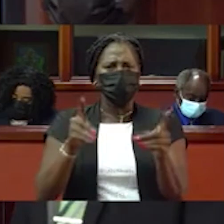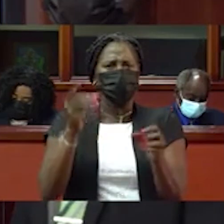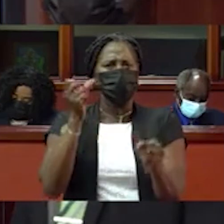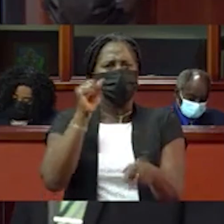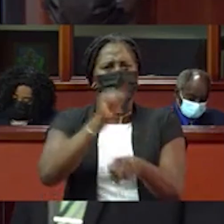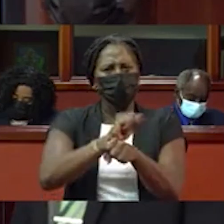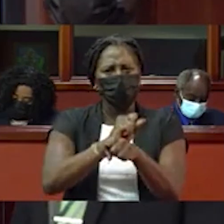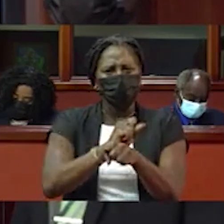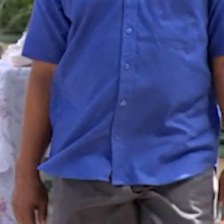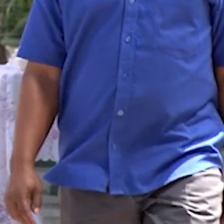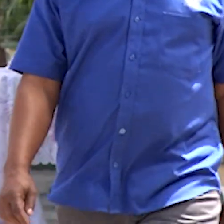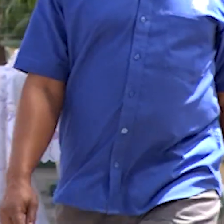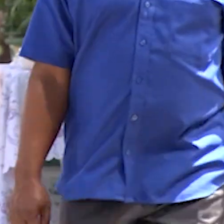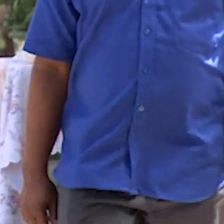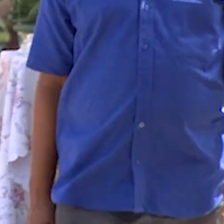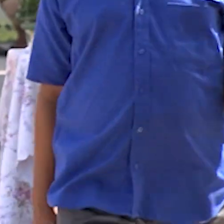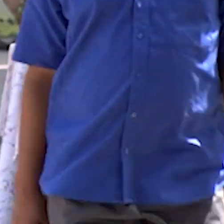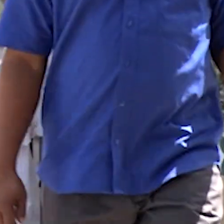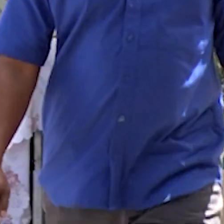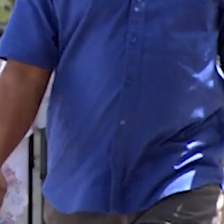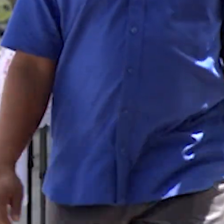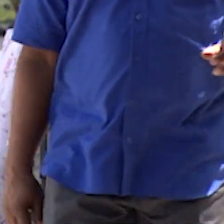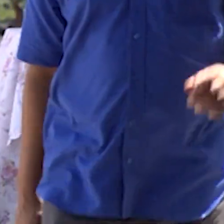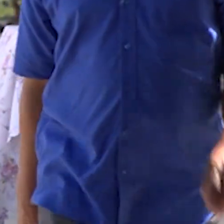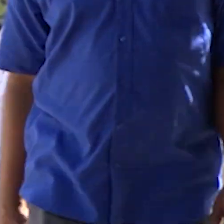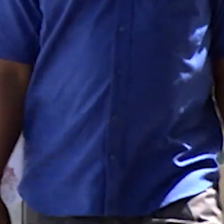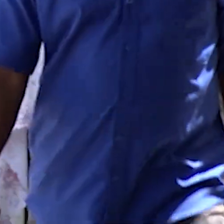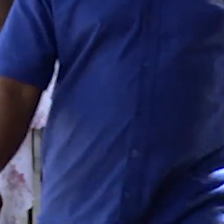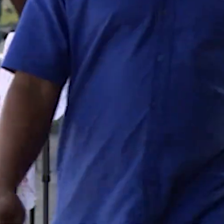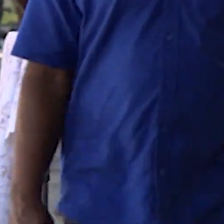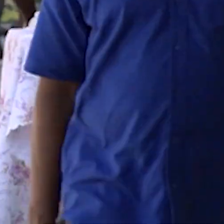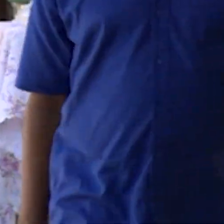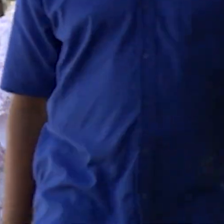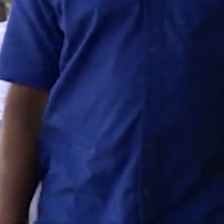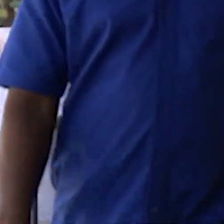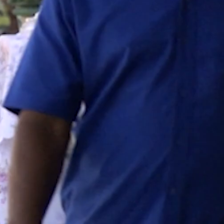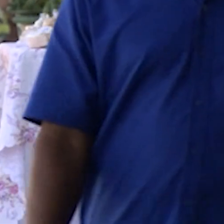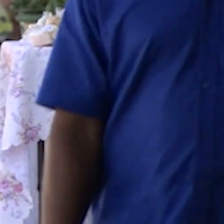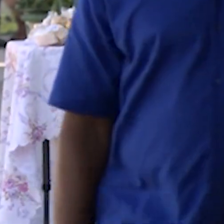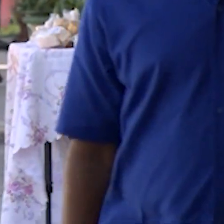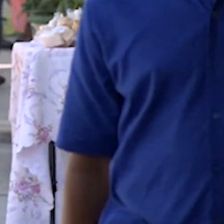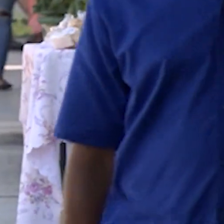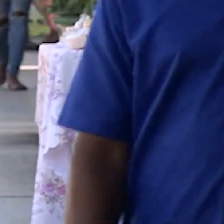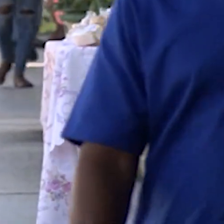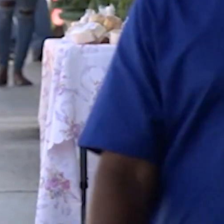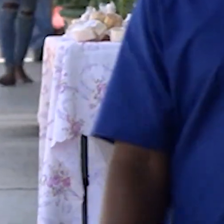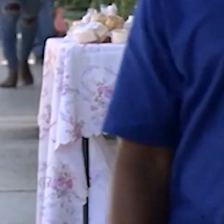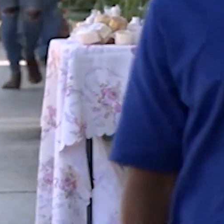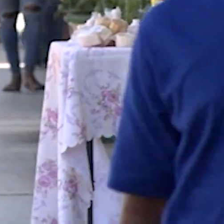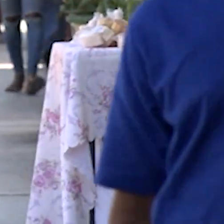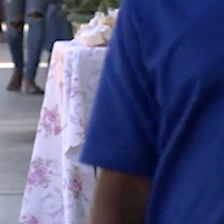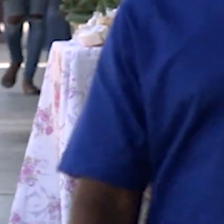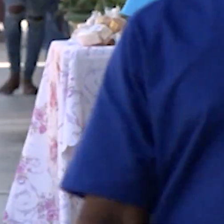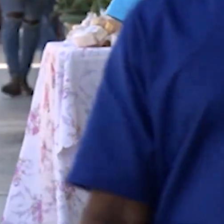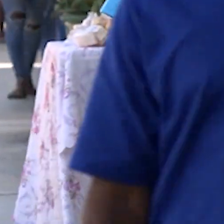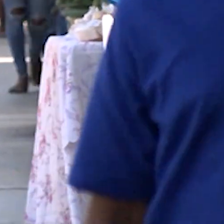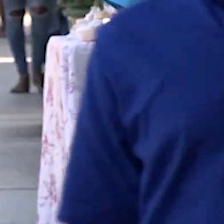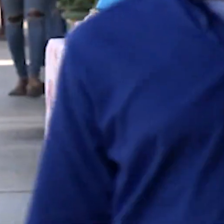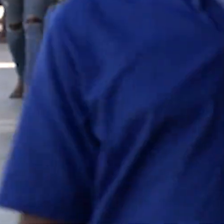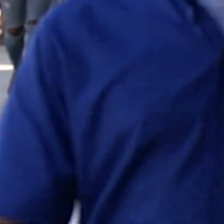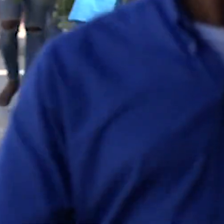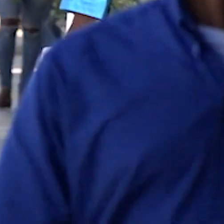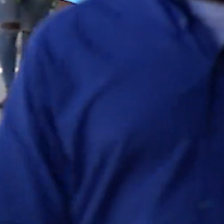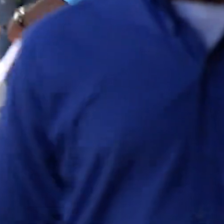political decisions of politicians. The new administration will soon provide relief to those unemployed as a result